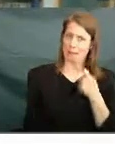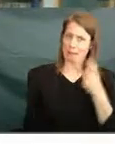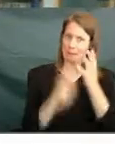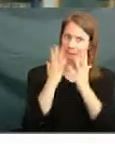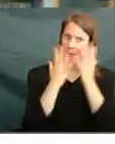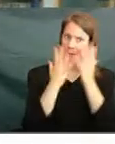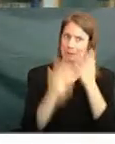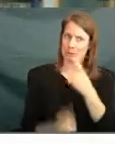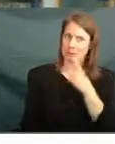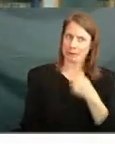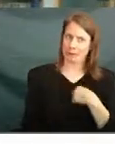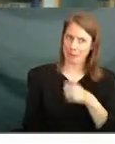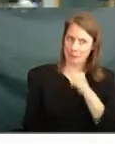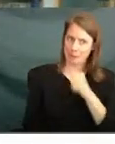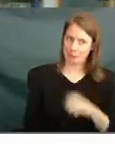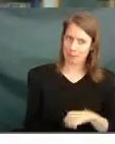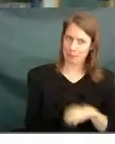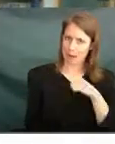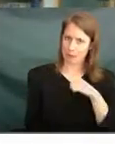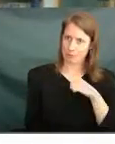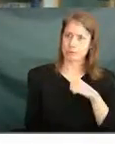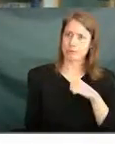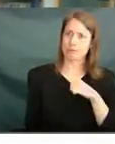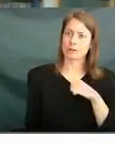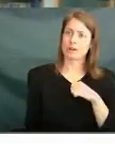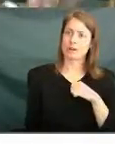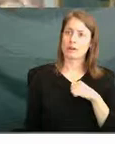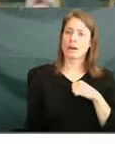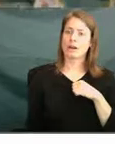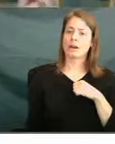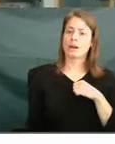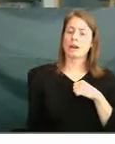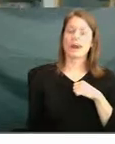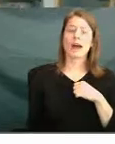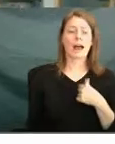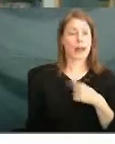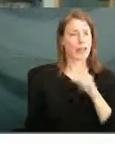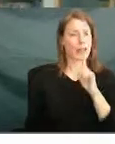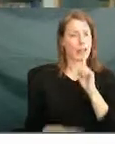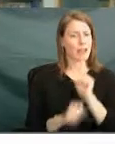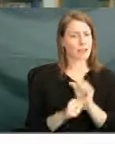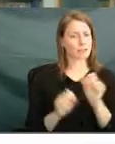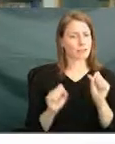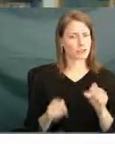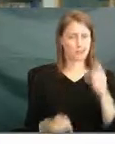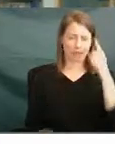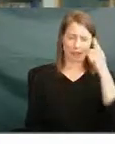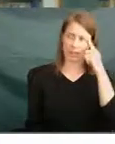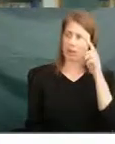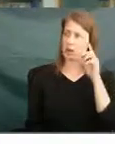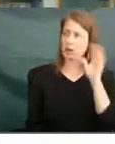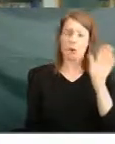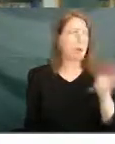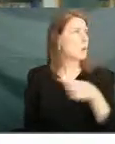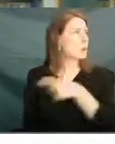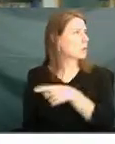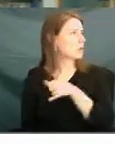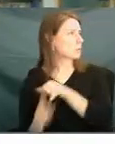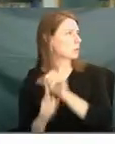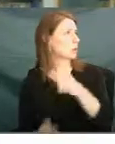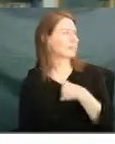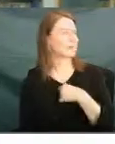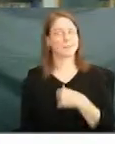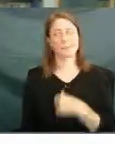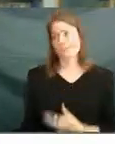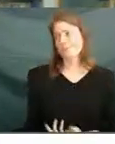actually could think when I experienced someone said to me, oh, he bullied me, he did that and that, and I was thinking, oh, yeah.